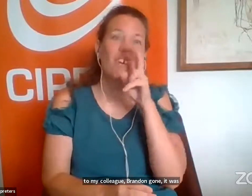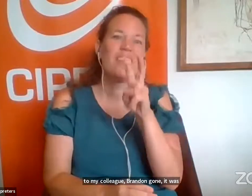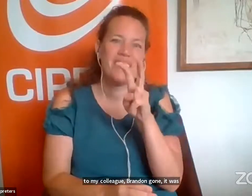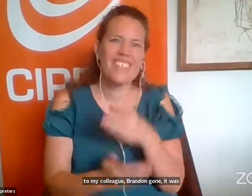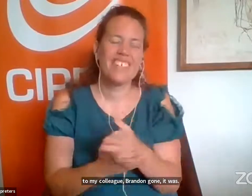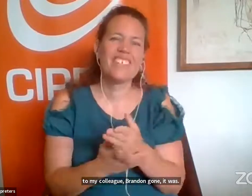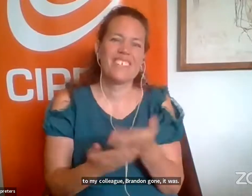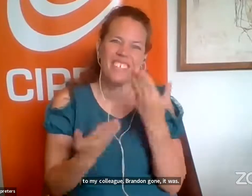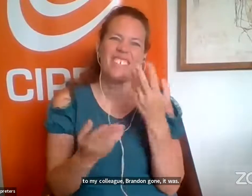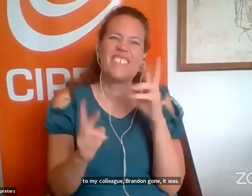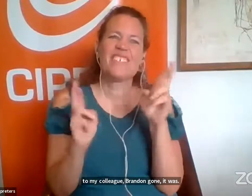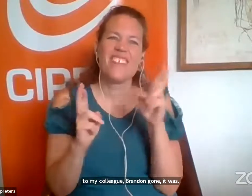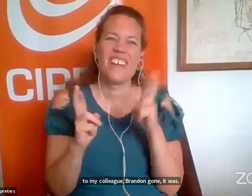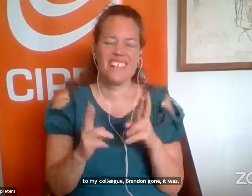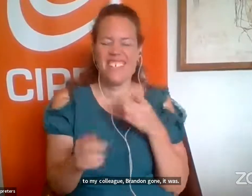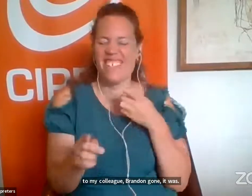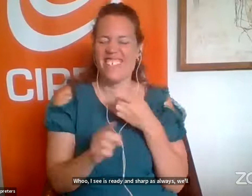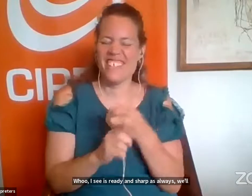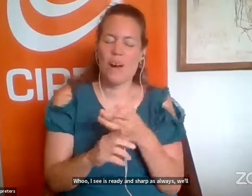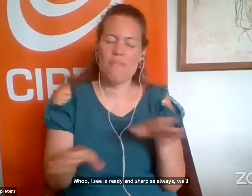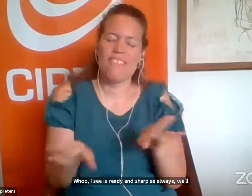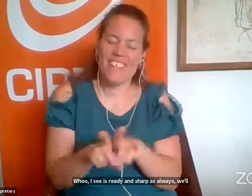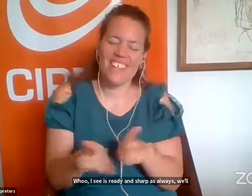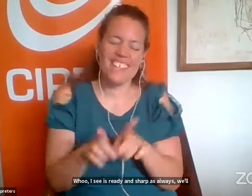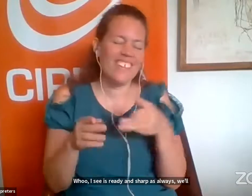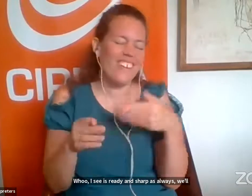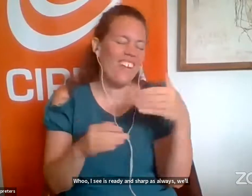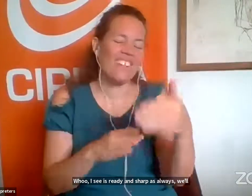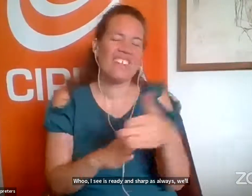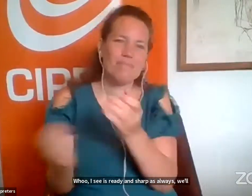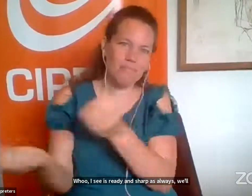always. Bulanda, over to you on reporting.